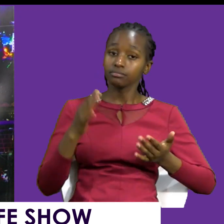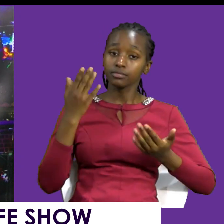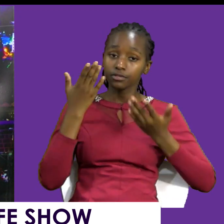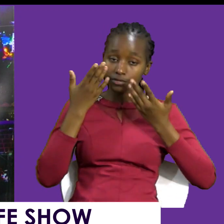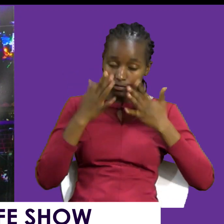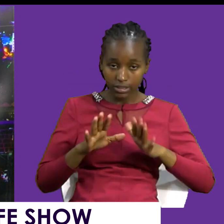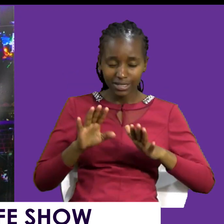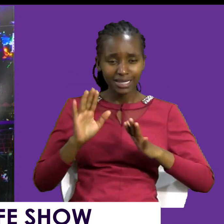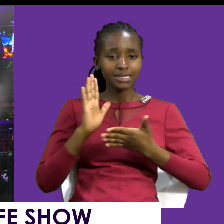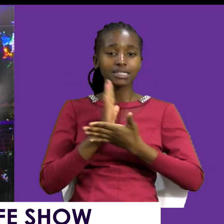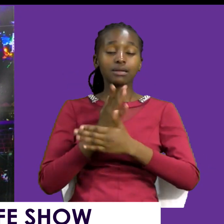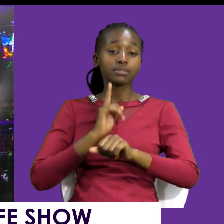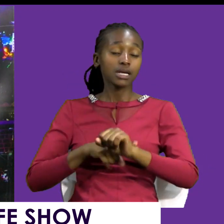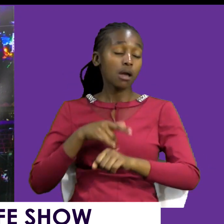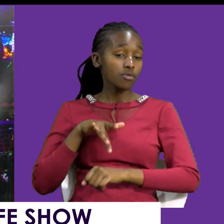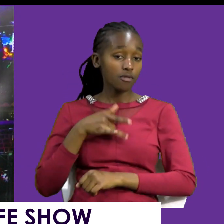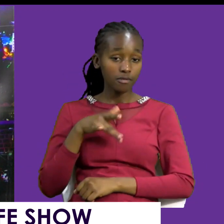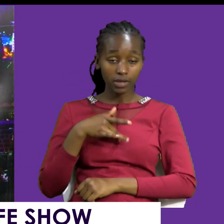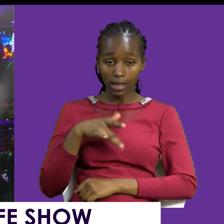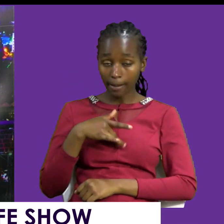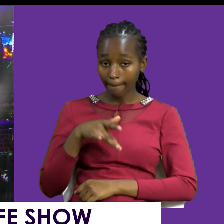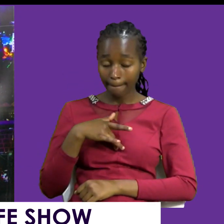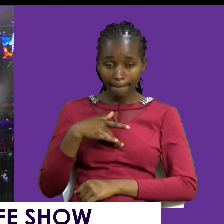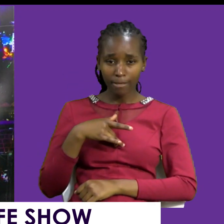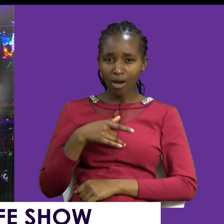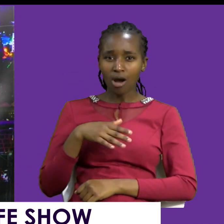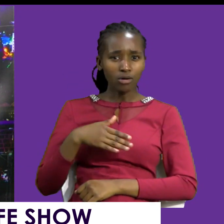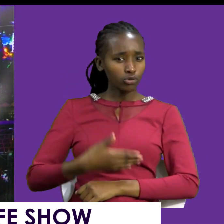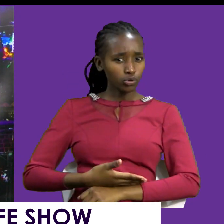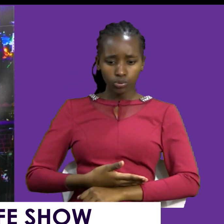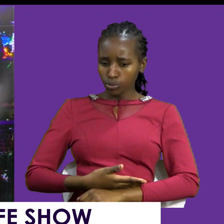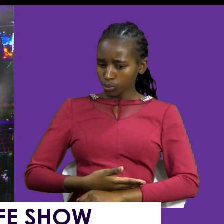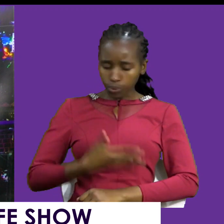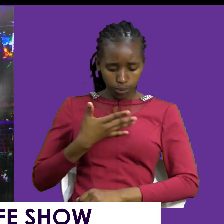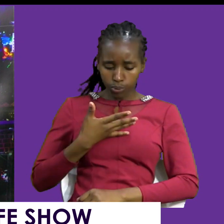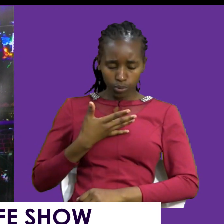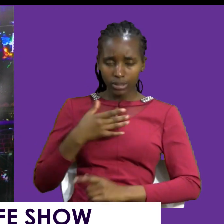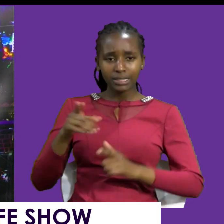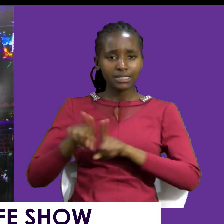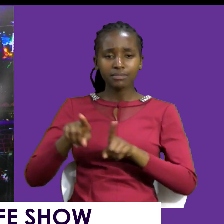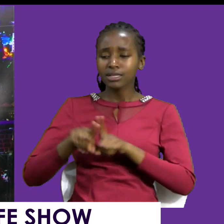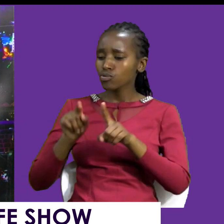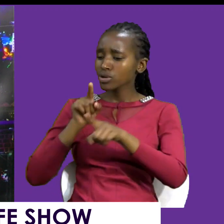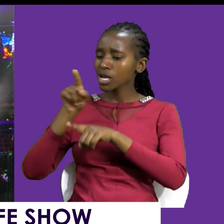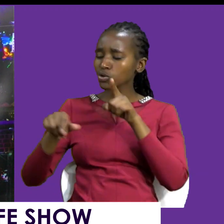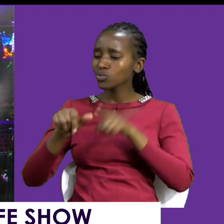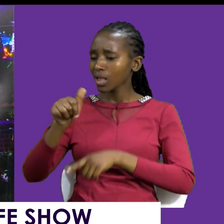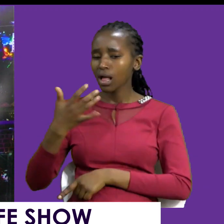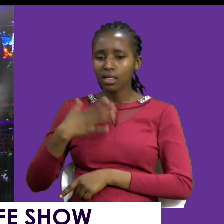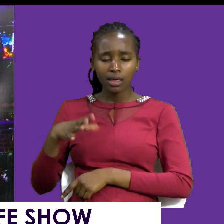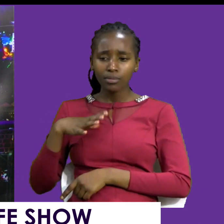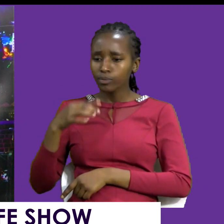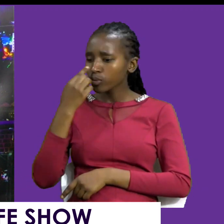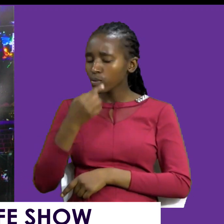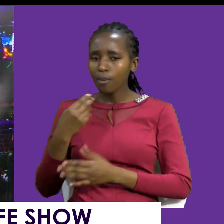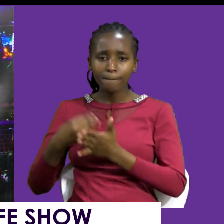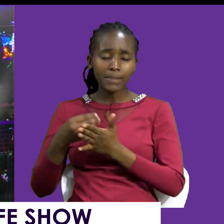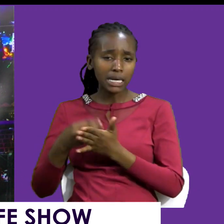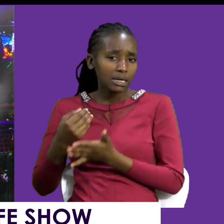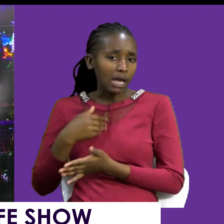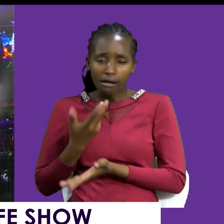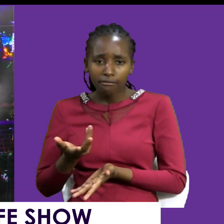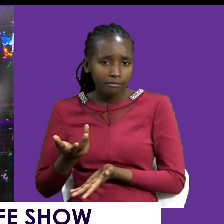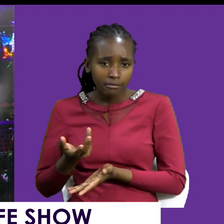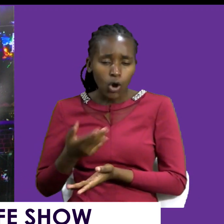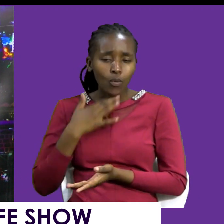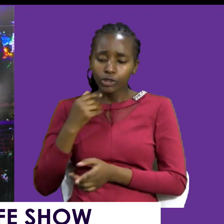often than not, you are angry and accusing people that are endowed with money, or you feel are